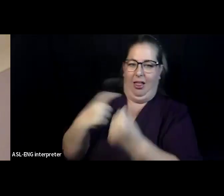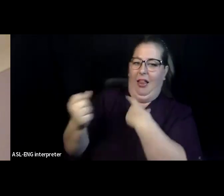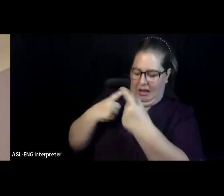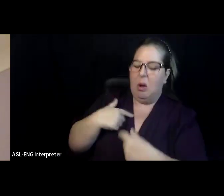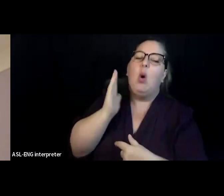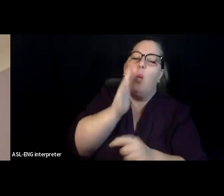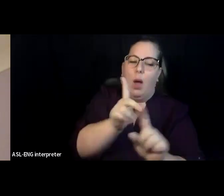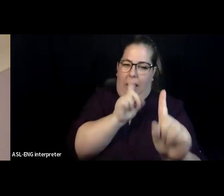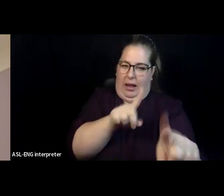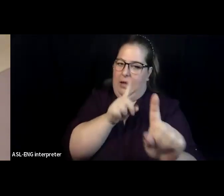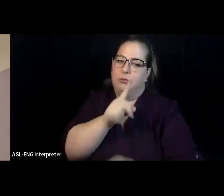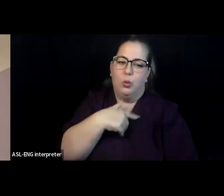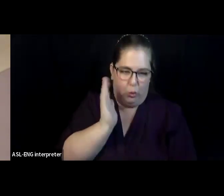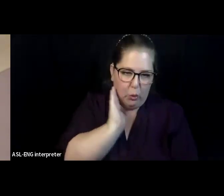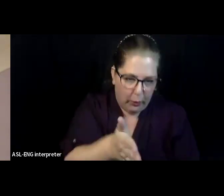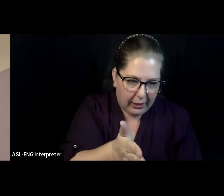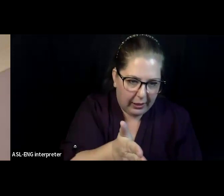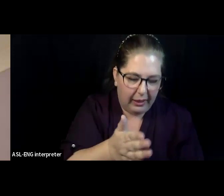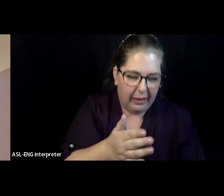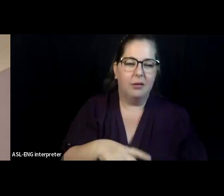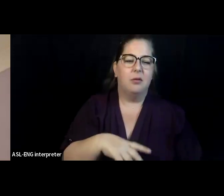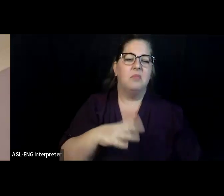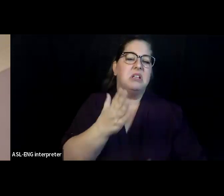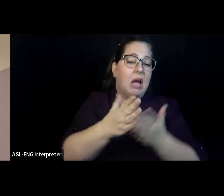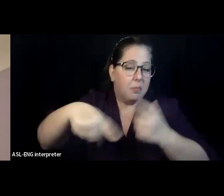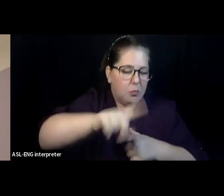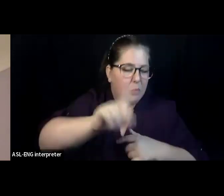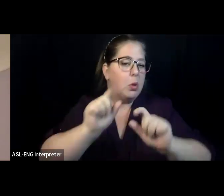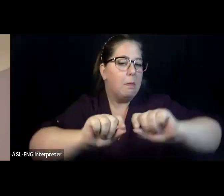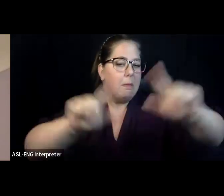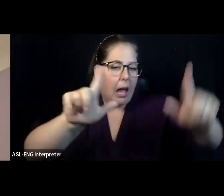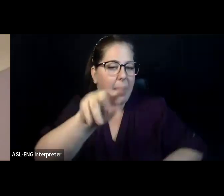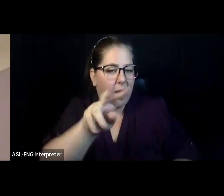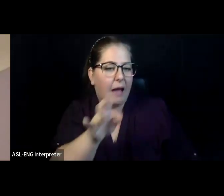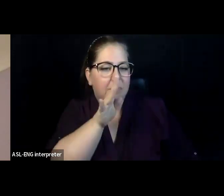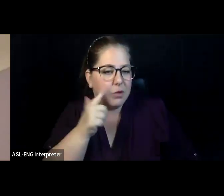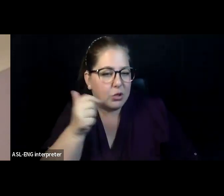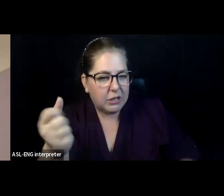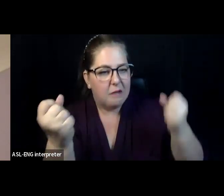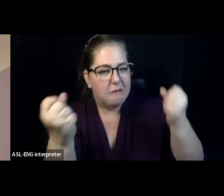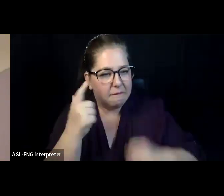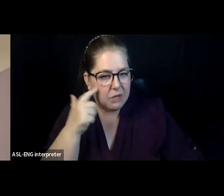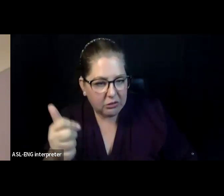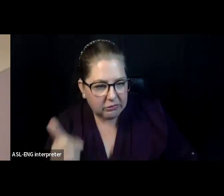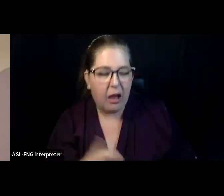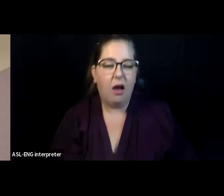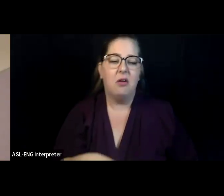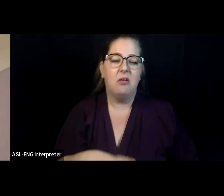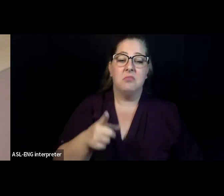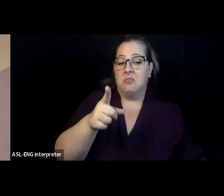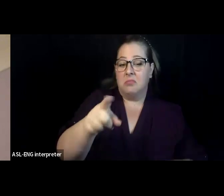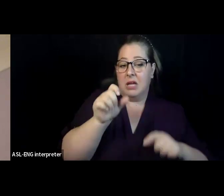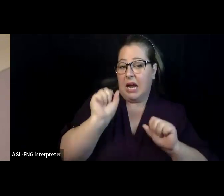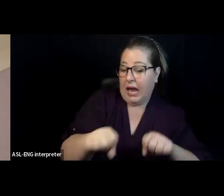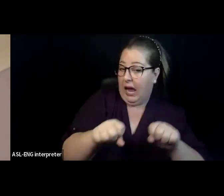options. You can write them in the Q and A for us, or you can use the raise hand function, and we will promote you to panelists